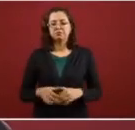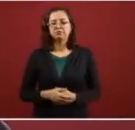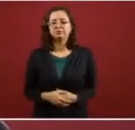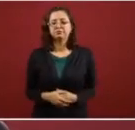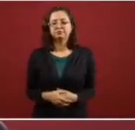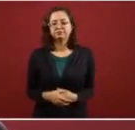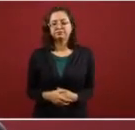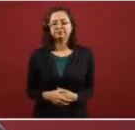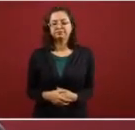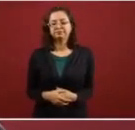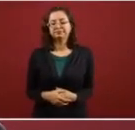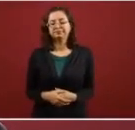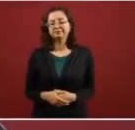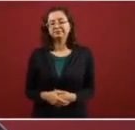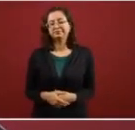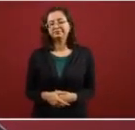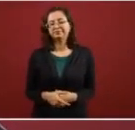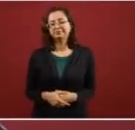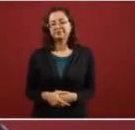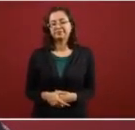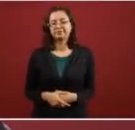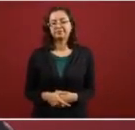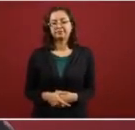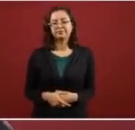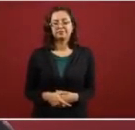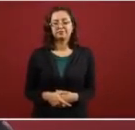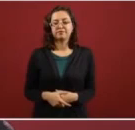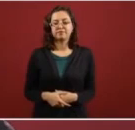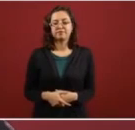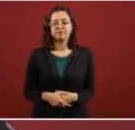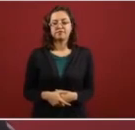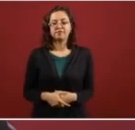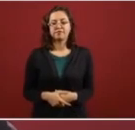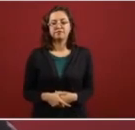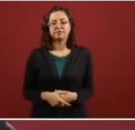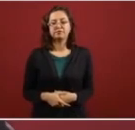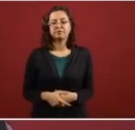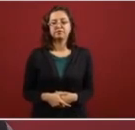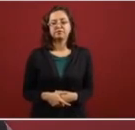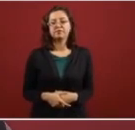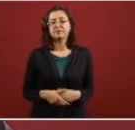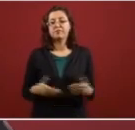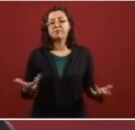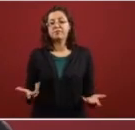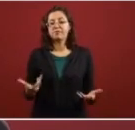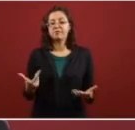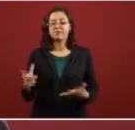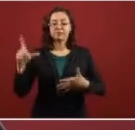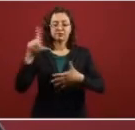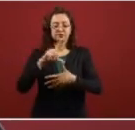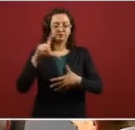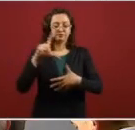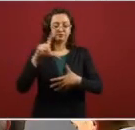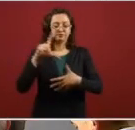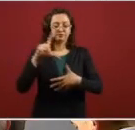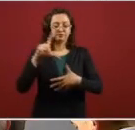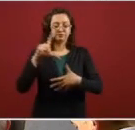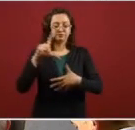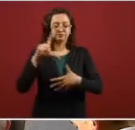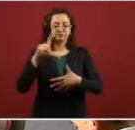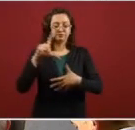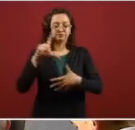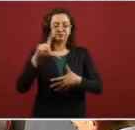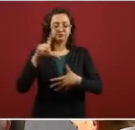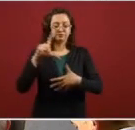como un viaje por la política latinoamericana, cómo se toman las decisiones. It